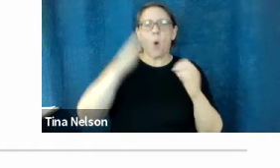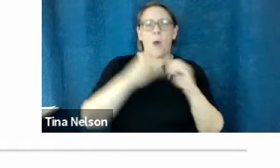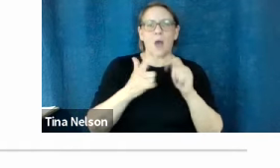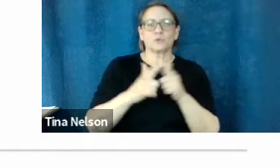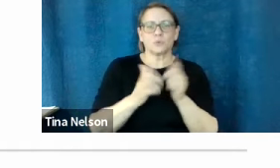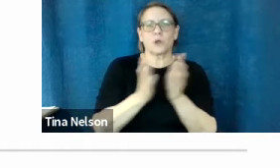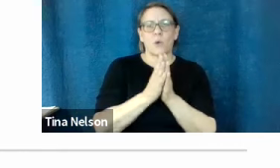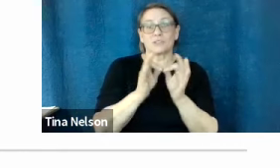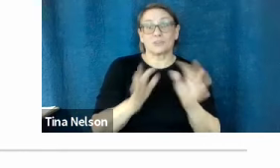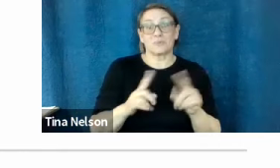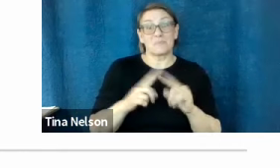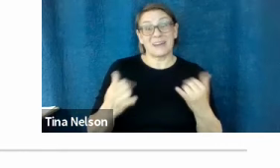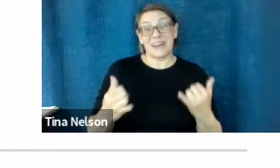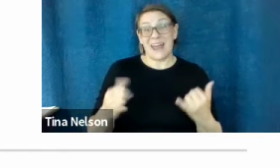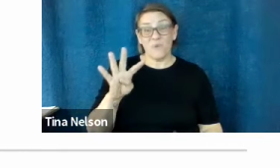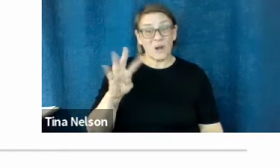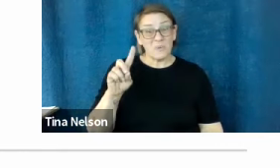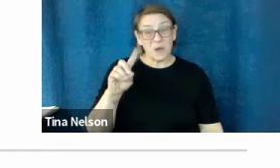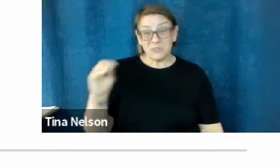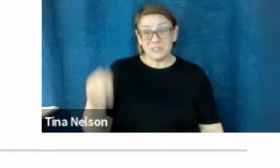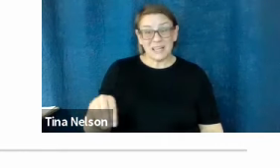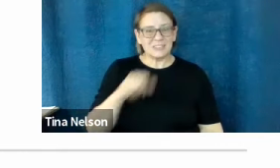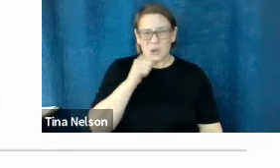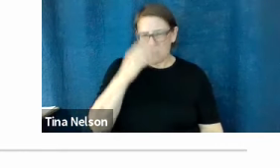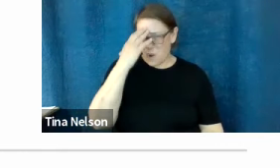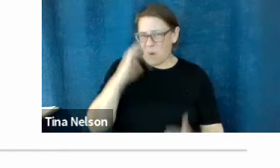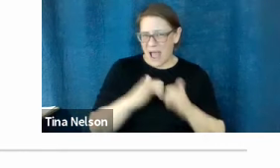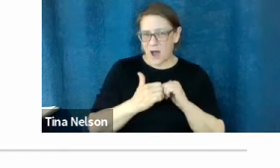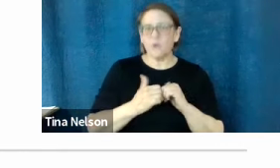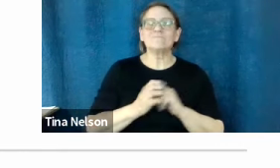almost 41% that do not know how to, especially in a healthcare setting.